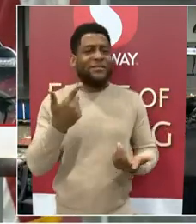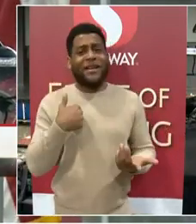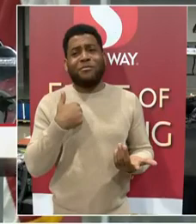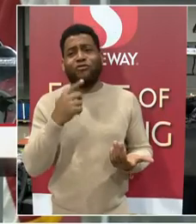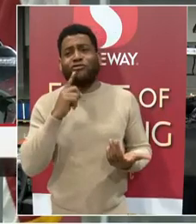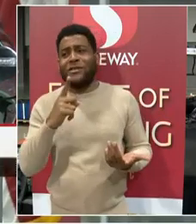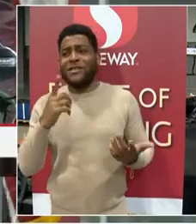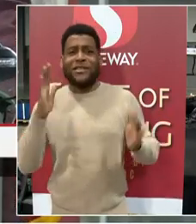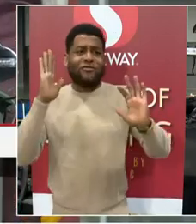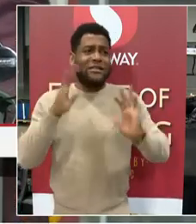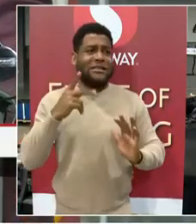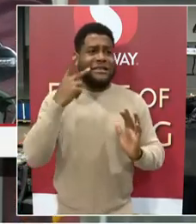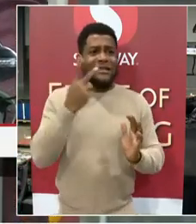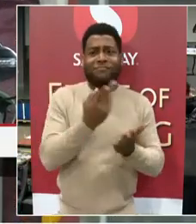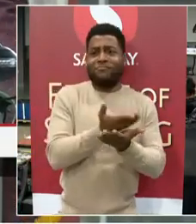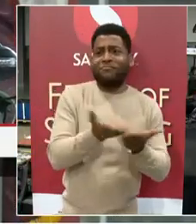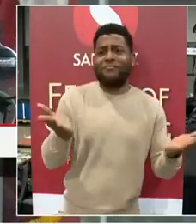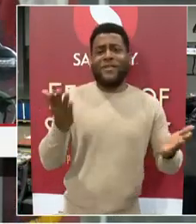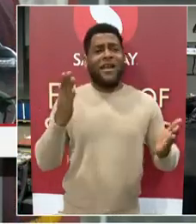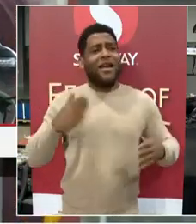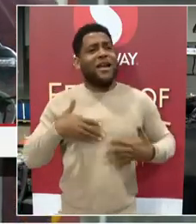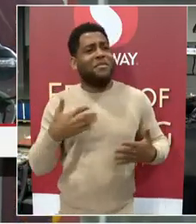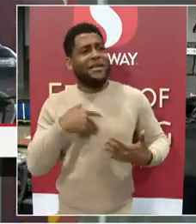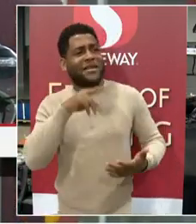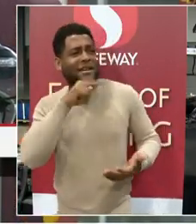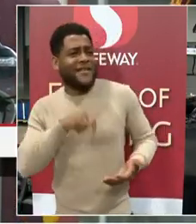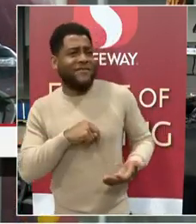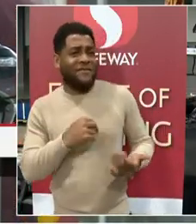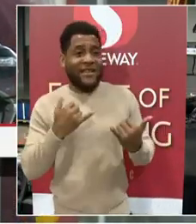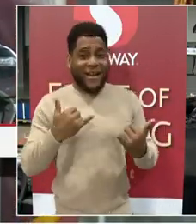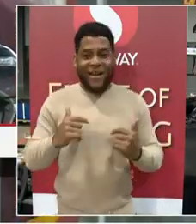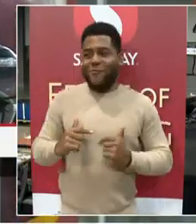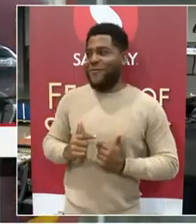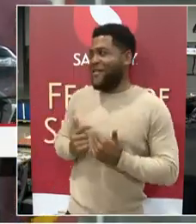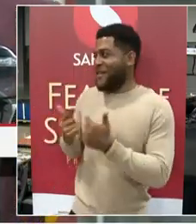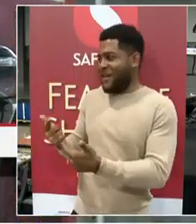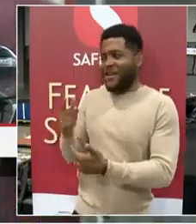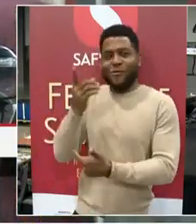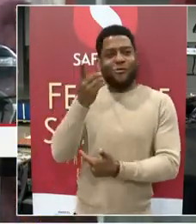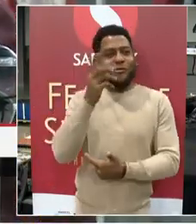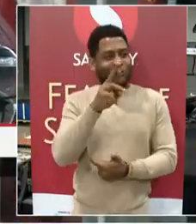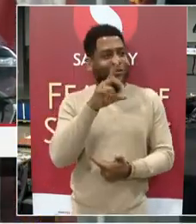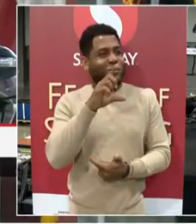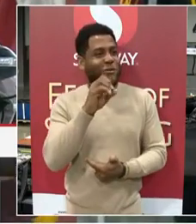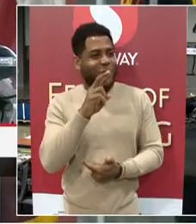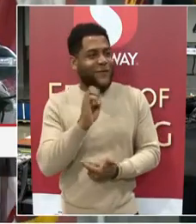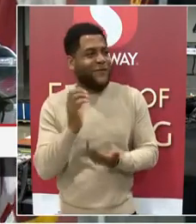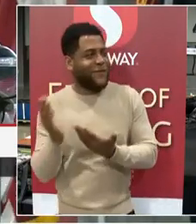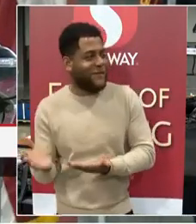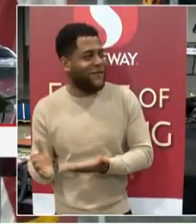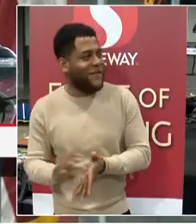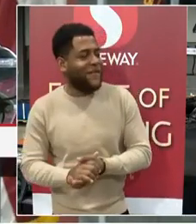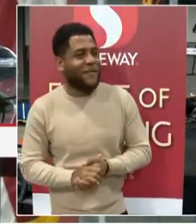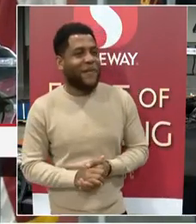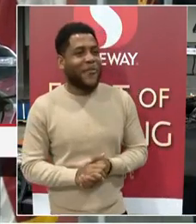to everybody and their families. And with that, I'll turn it over to Dr. Love. Did she leave me? All right, here she